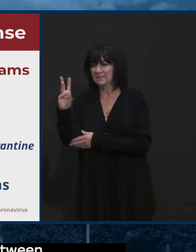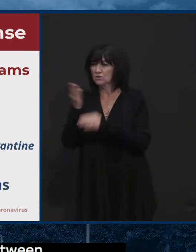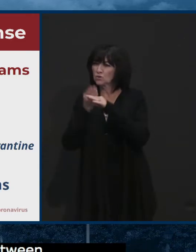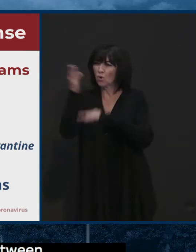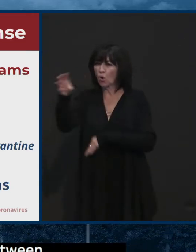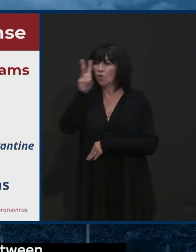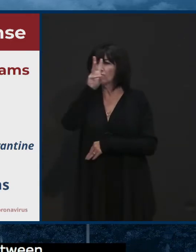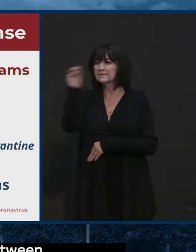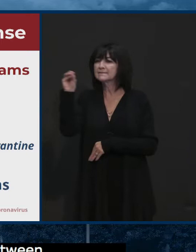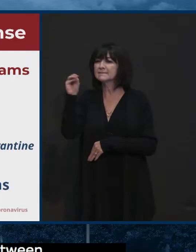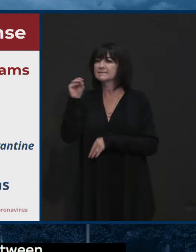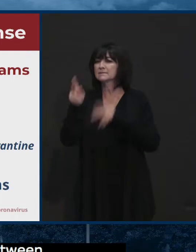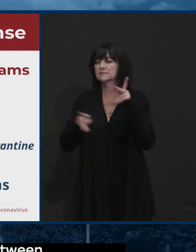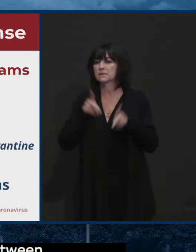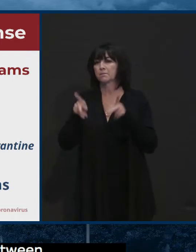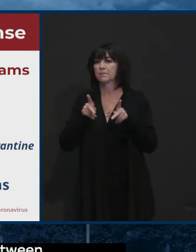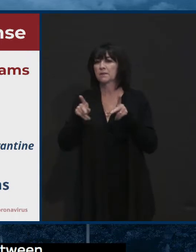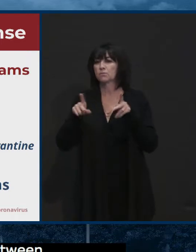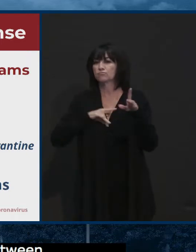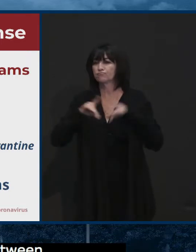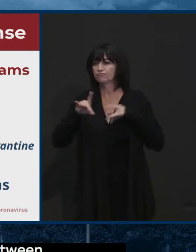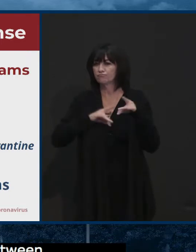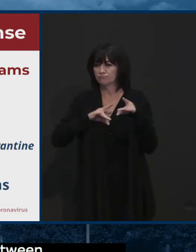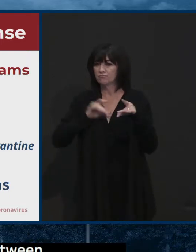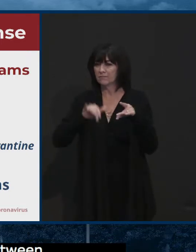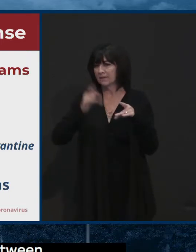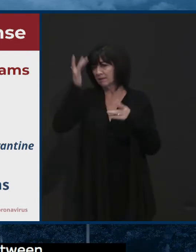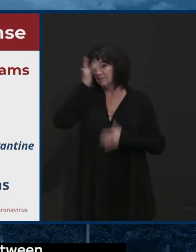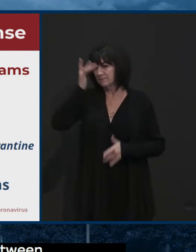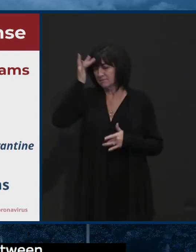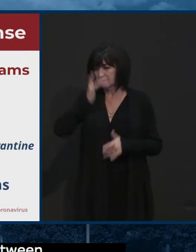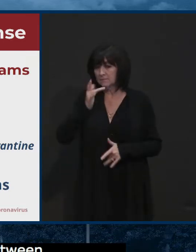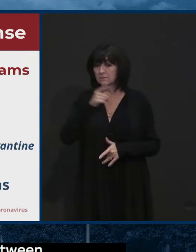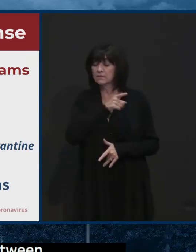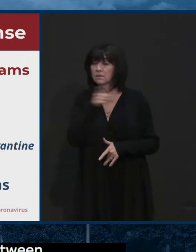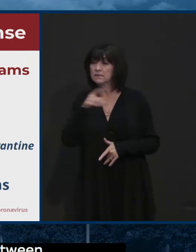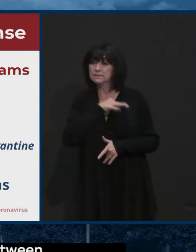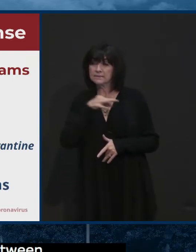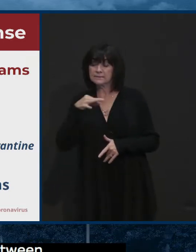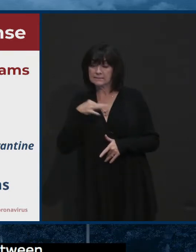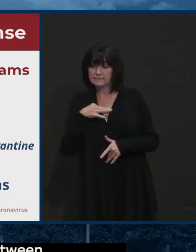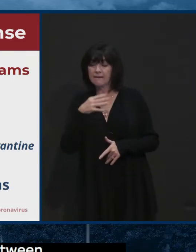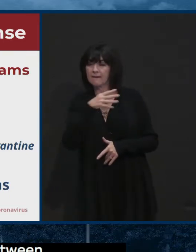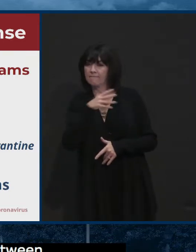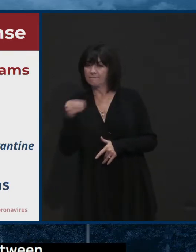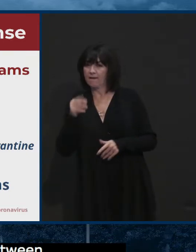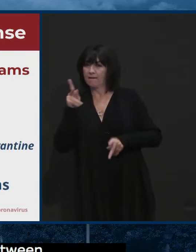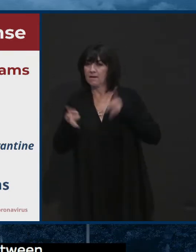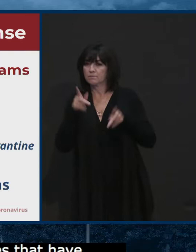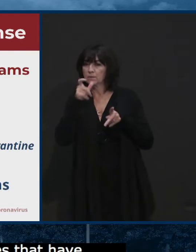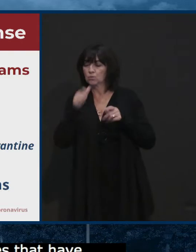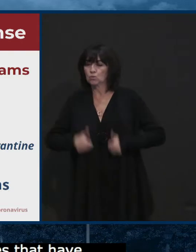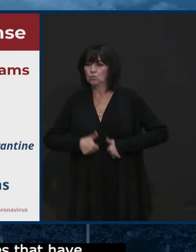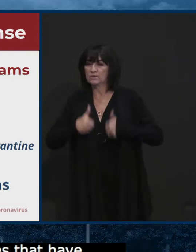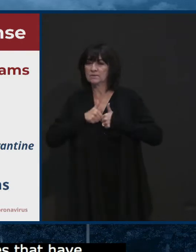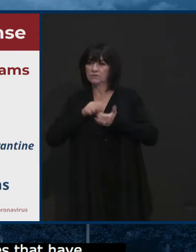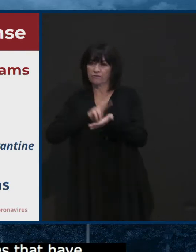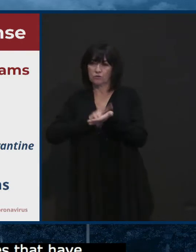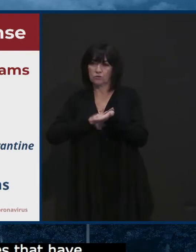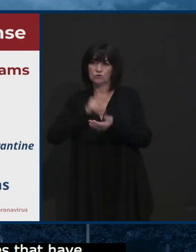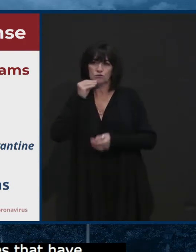either a positive staff member or a resident over this time period. And so